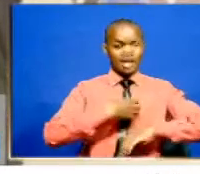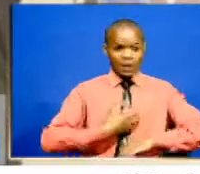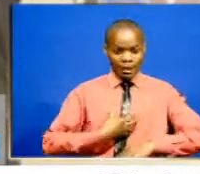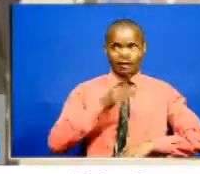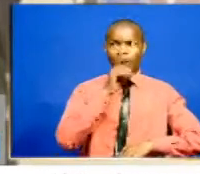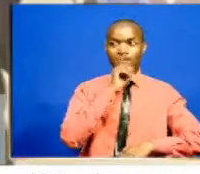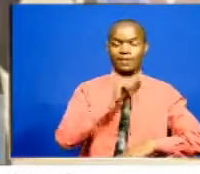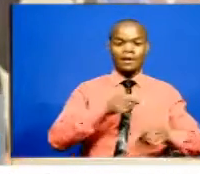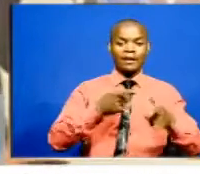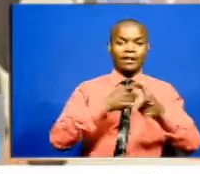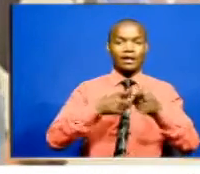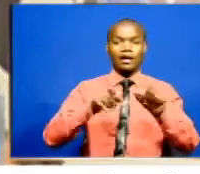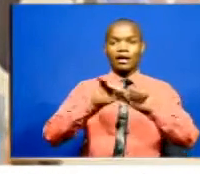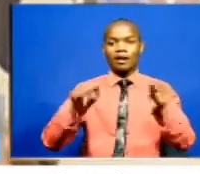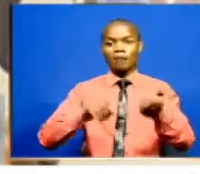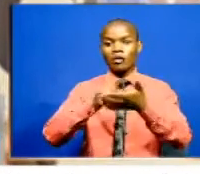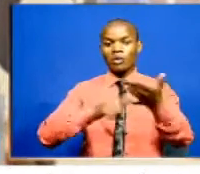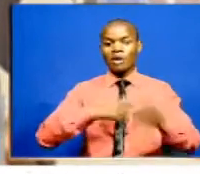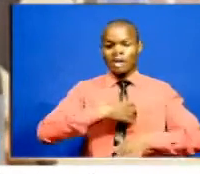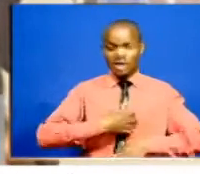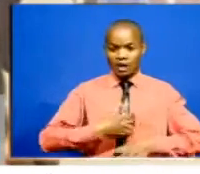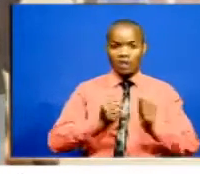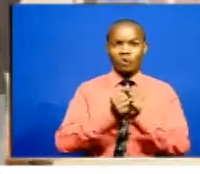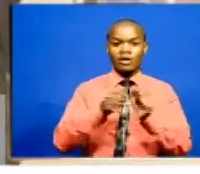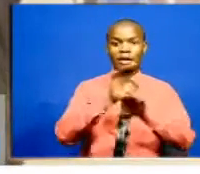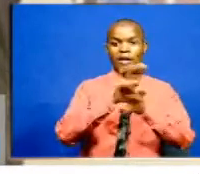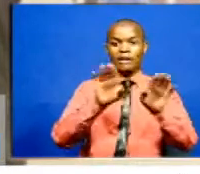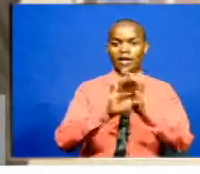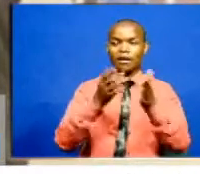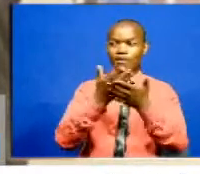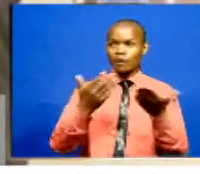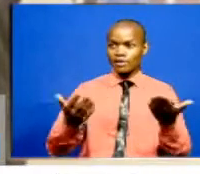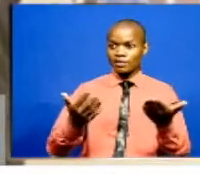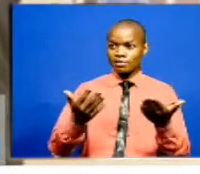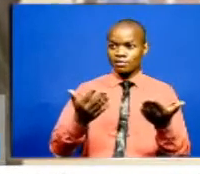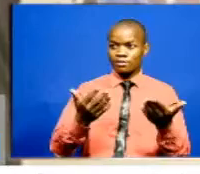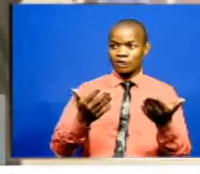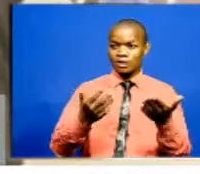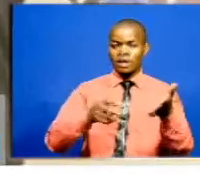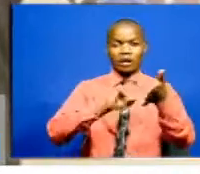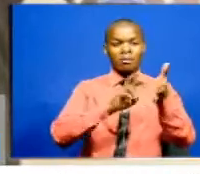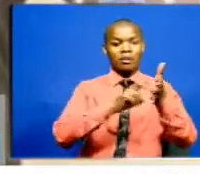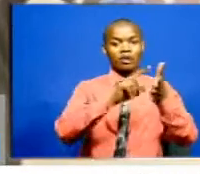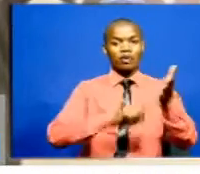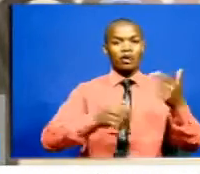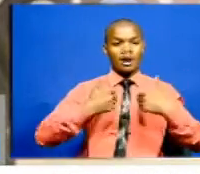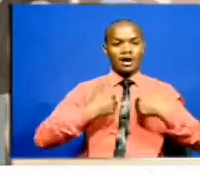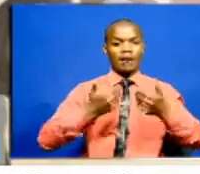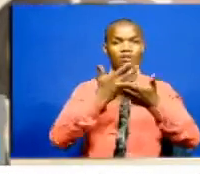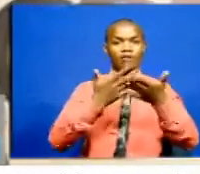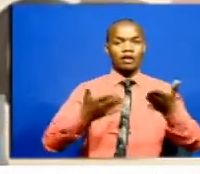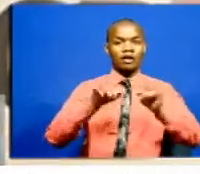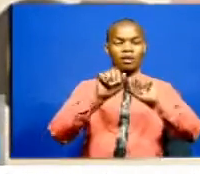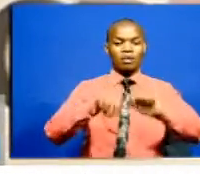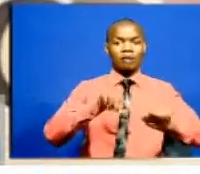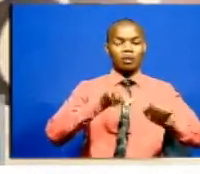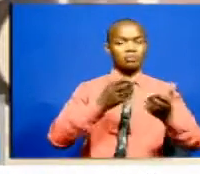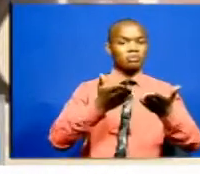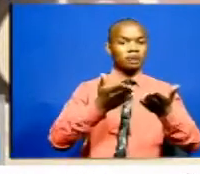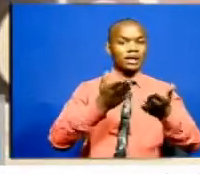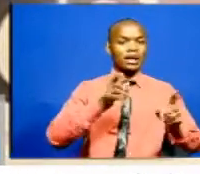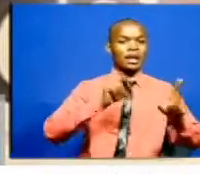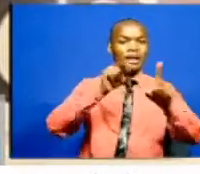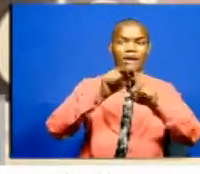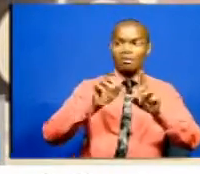with everything, and we realize that they don't have anything to look back, to look home and write home